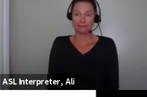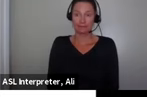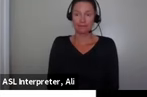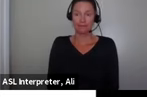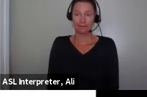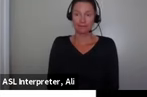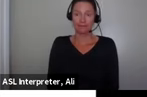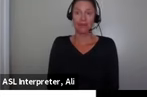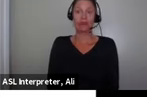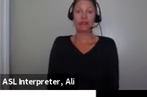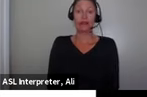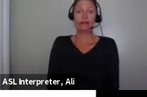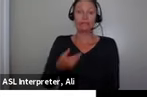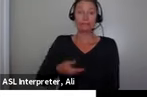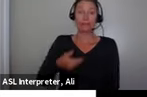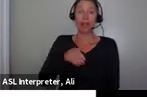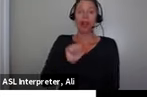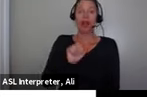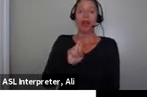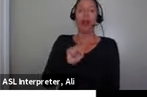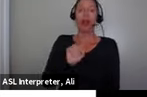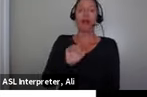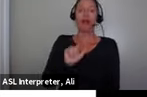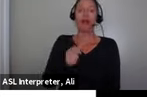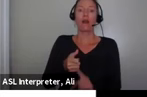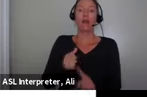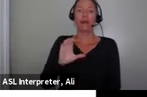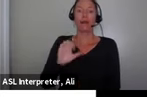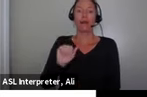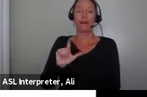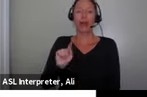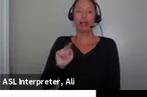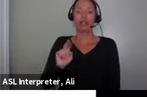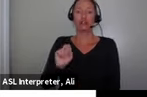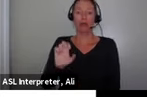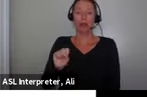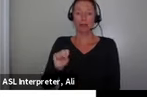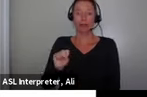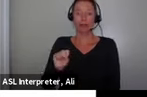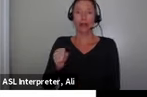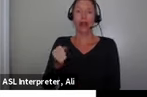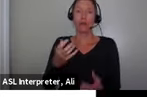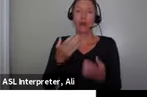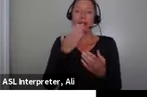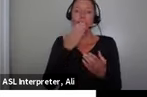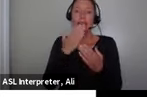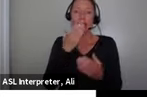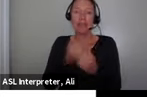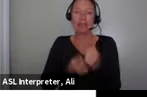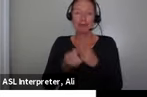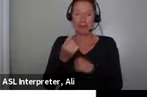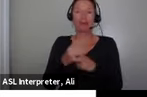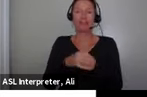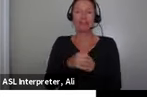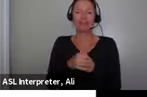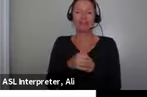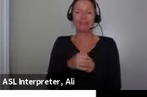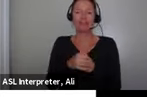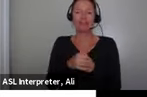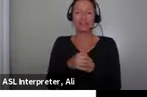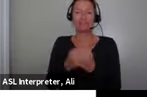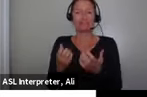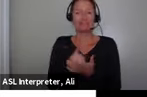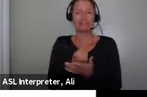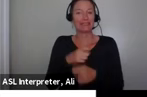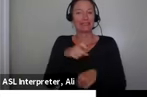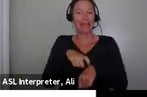This is Arnica with Caltrans. And I just want to thank everyone for taking the time to attend